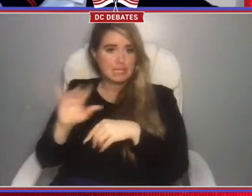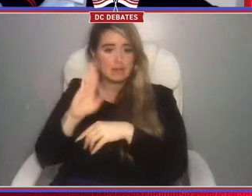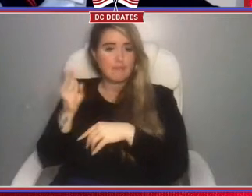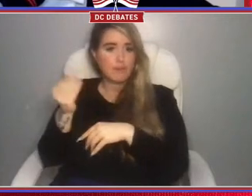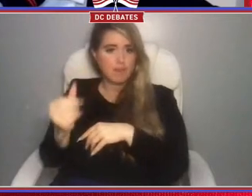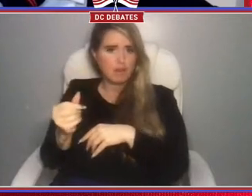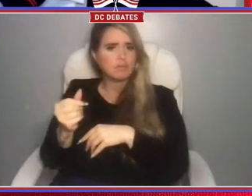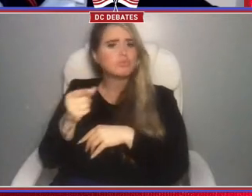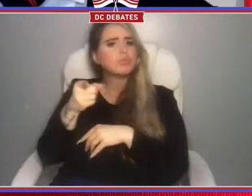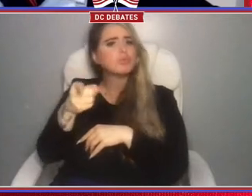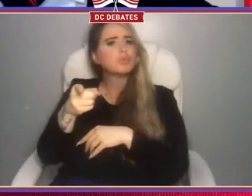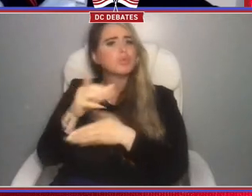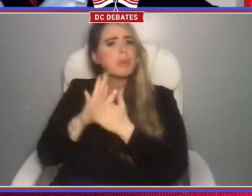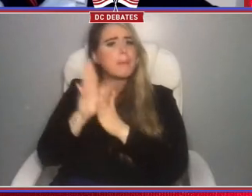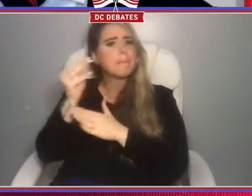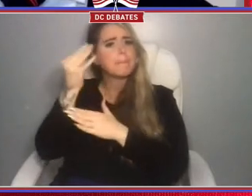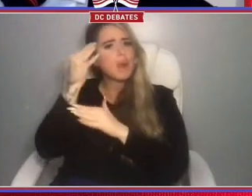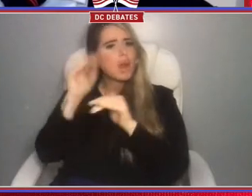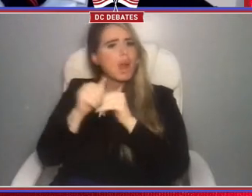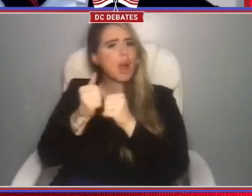make childcare more affordable?